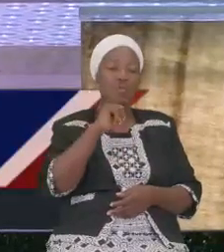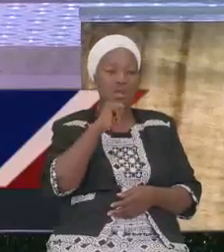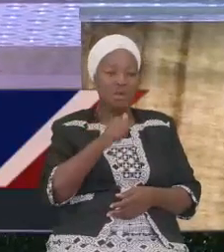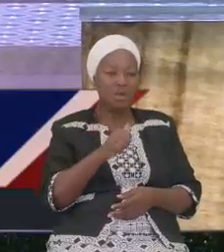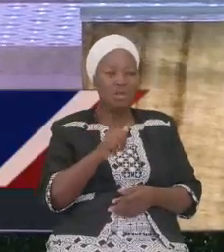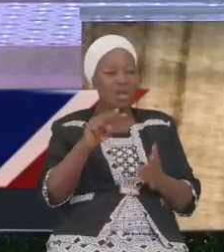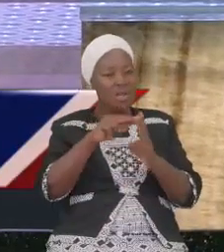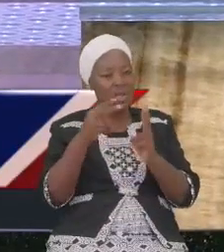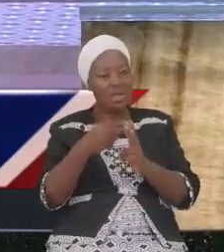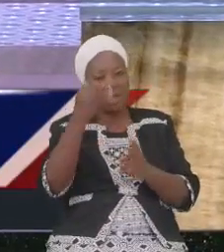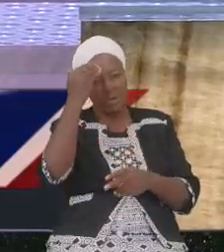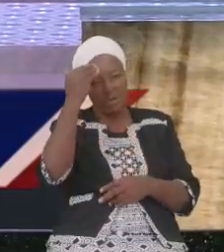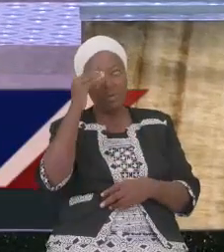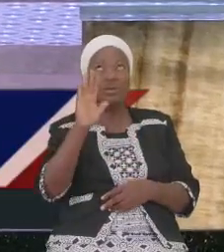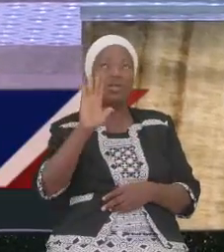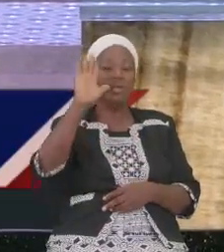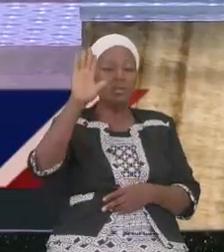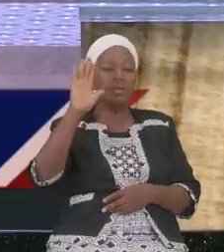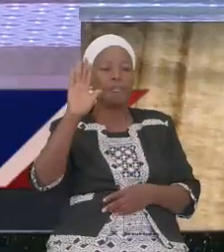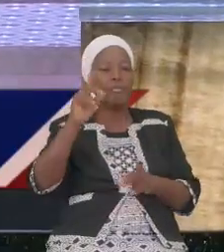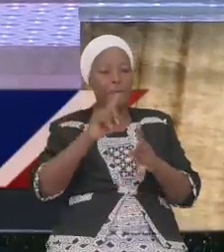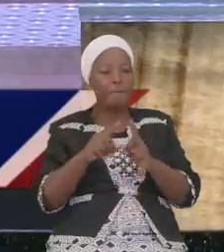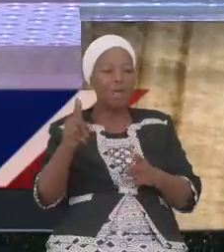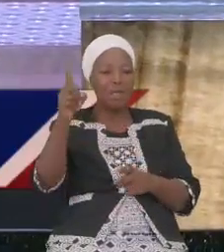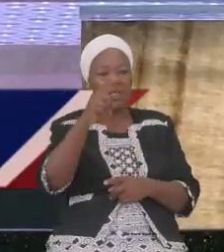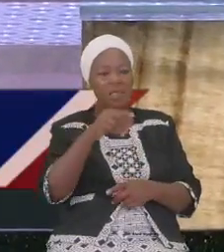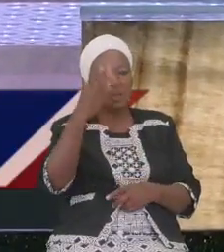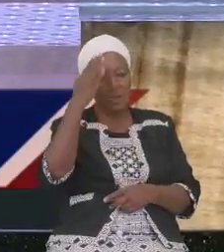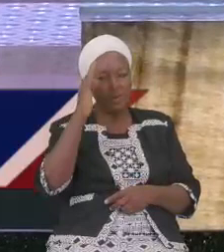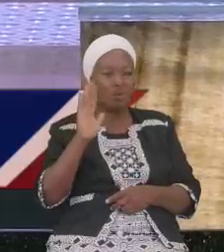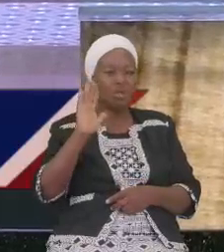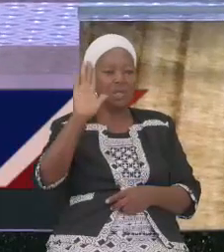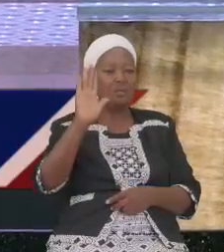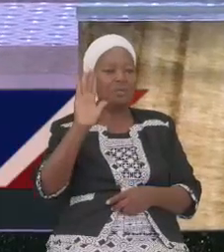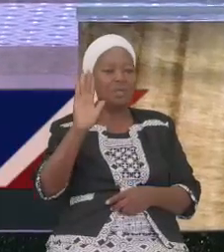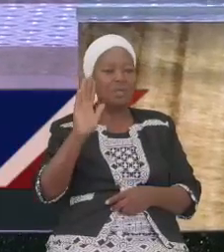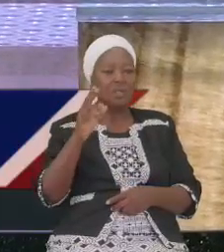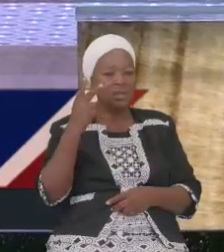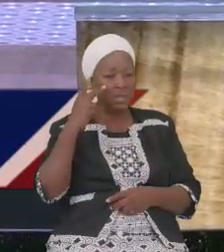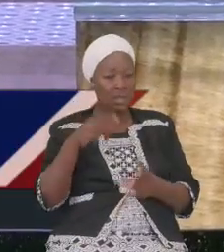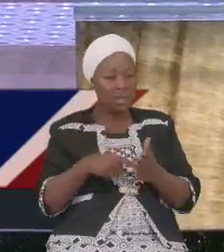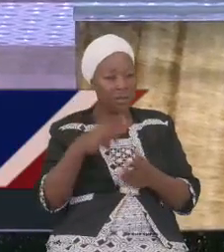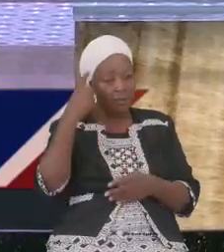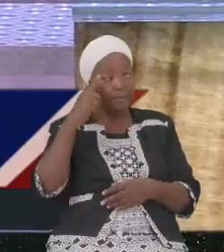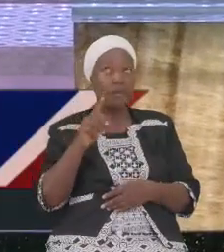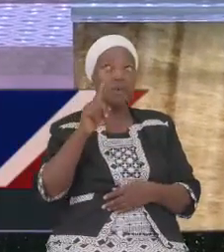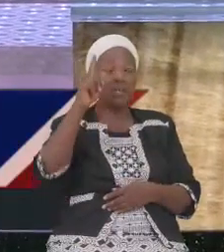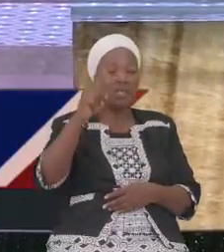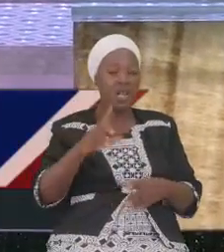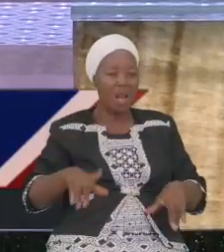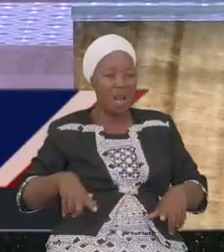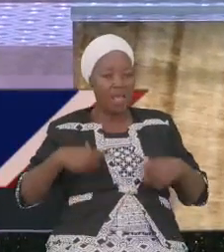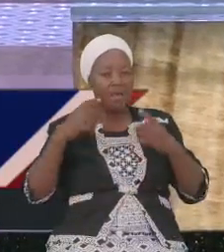neither knoweth him. But ye know him. Look at this. For he dwelleth with